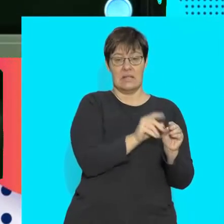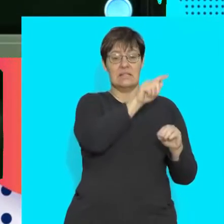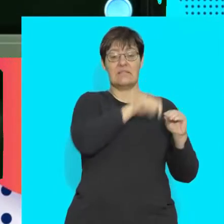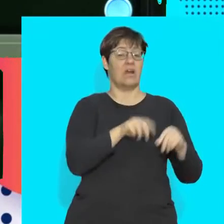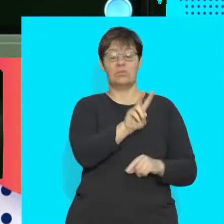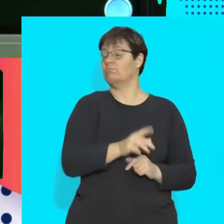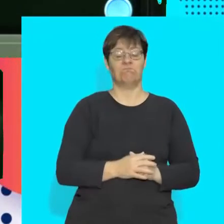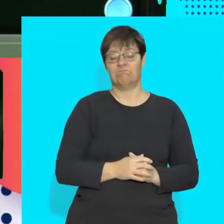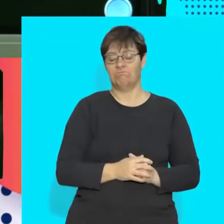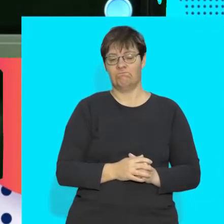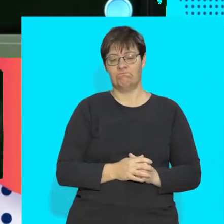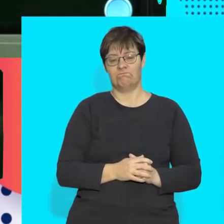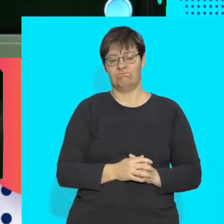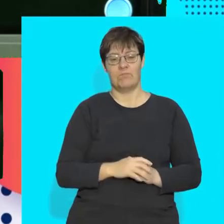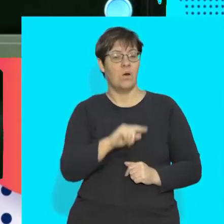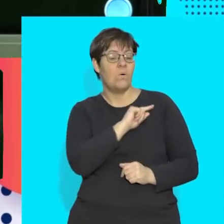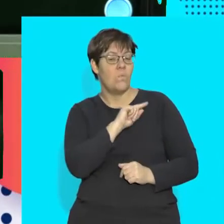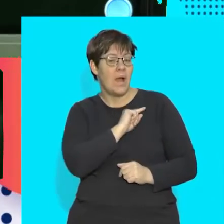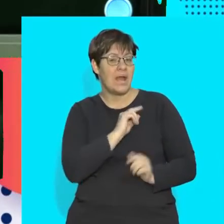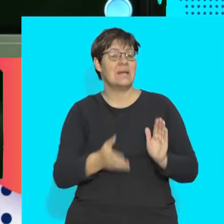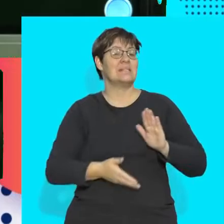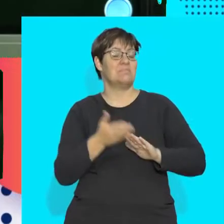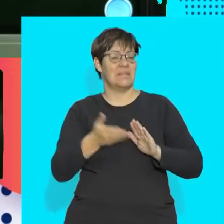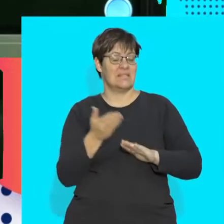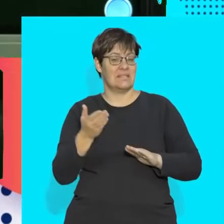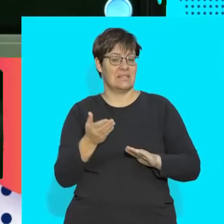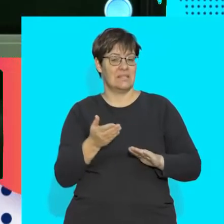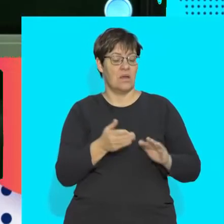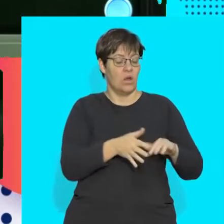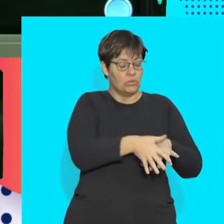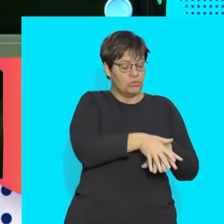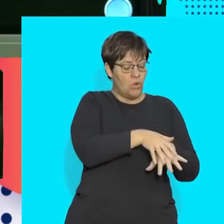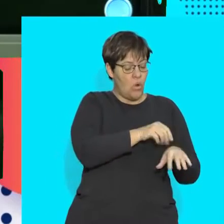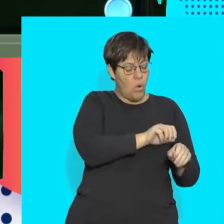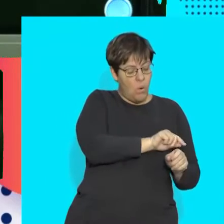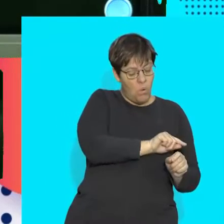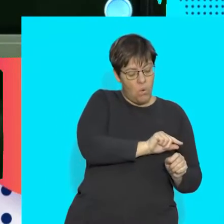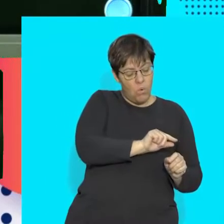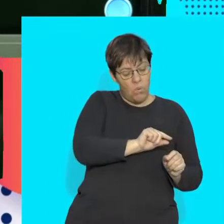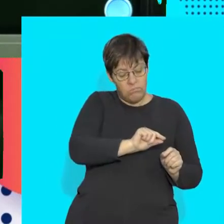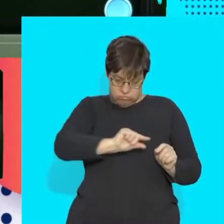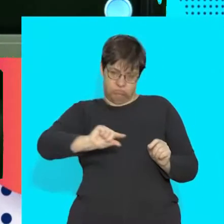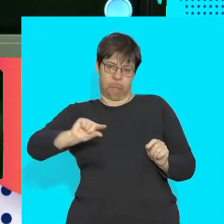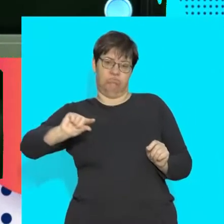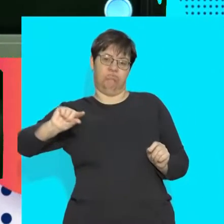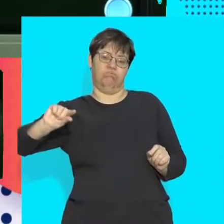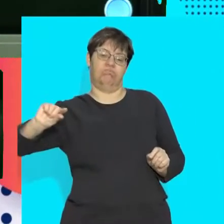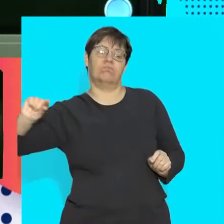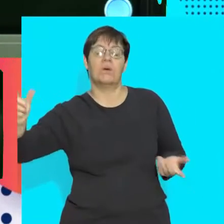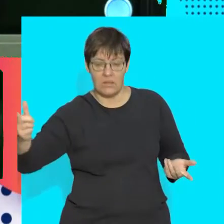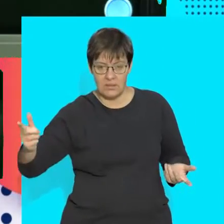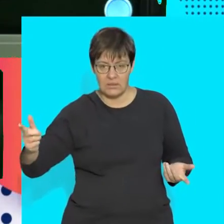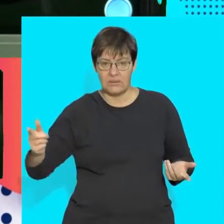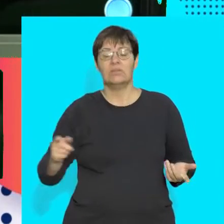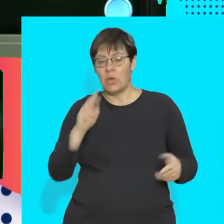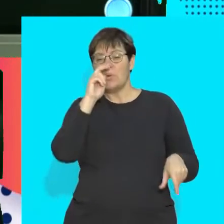them together and divide by 2. Because speed we might have a slow speed for a very short period of time,